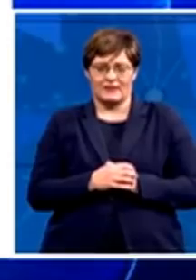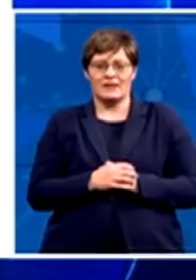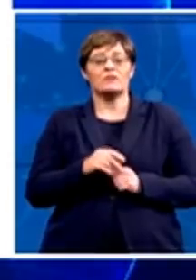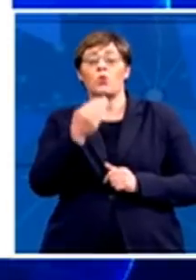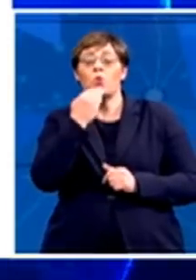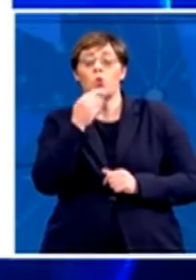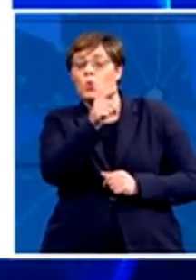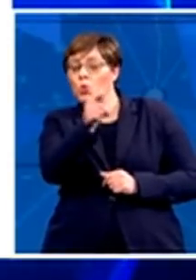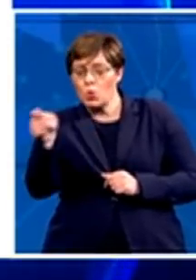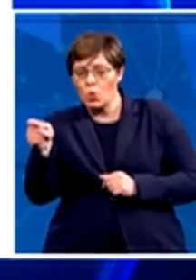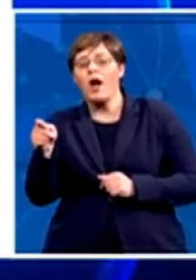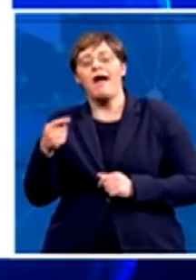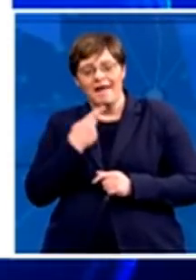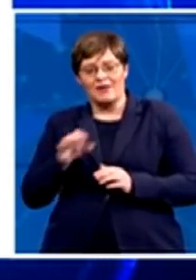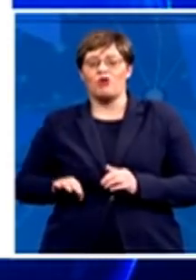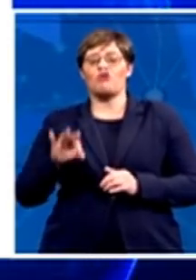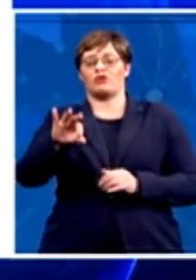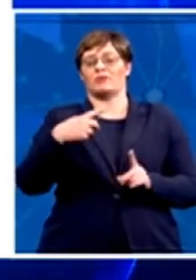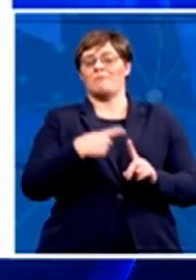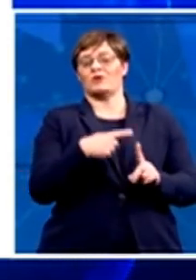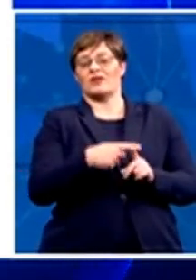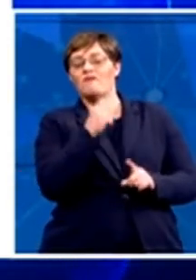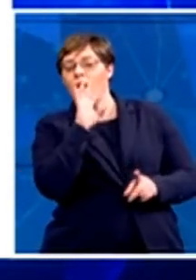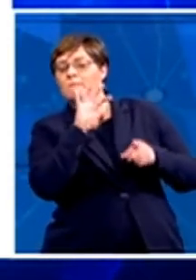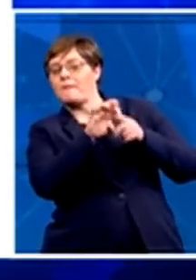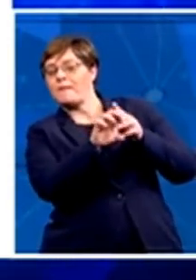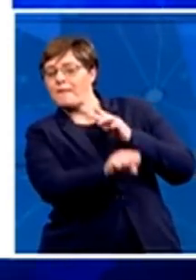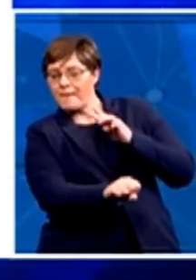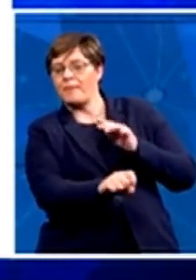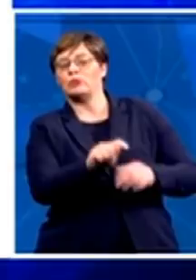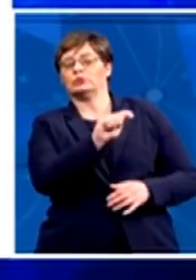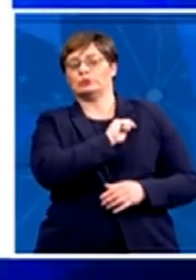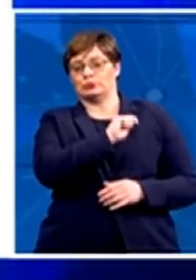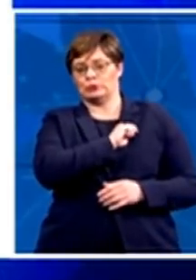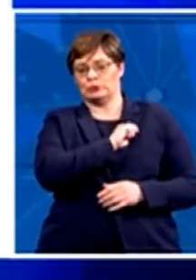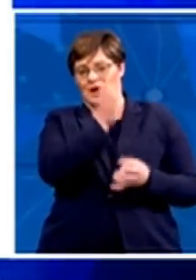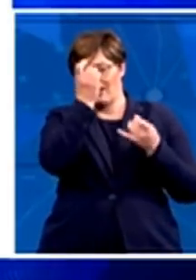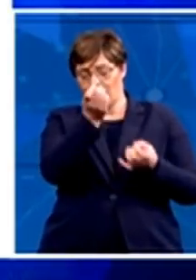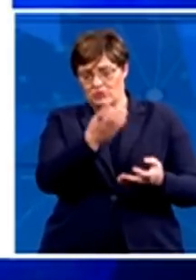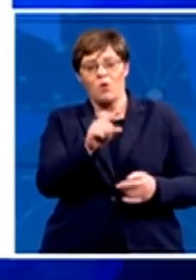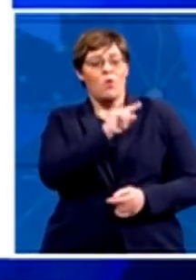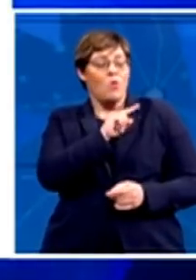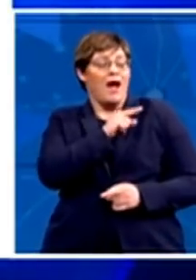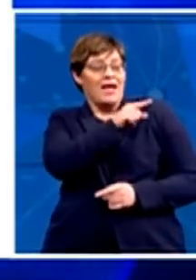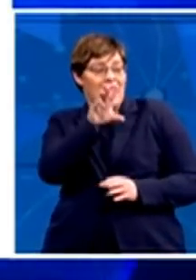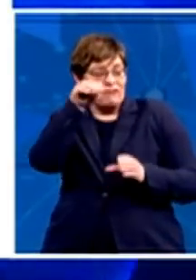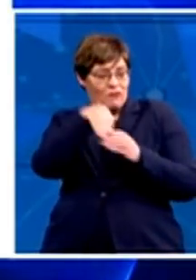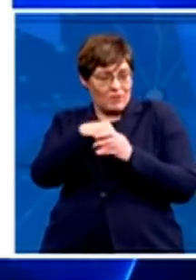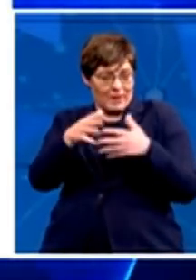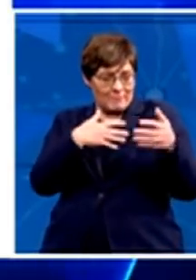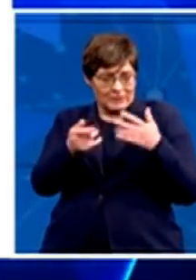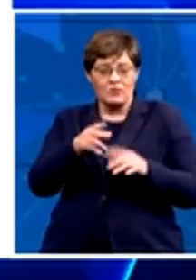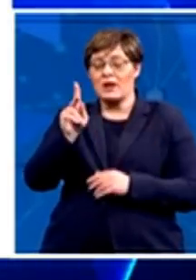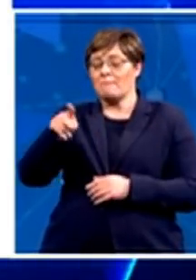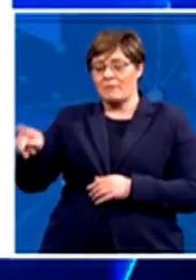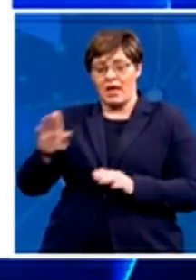to this fact-finding process, either because of their involvement in a matter where the PP's conduct is in question or their